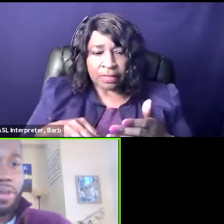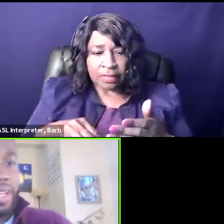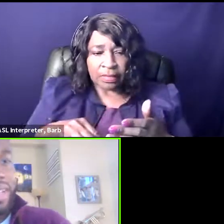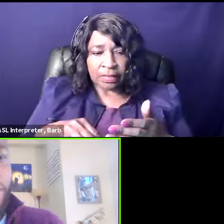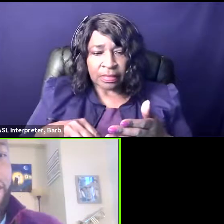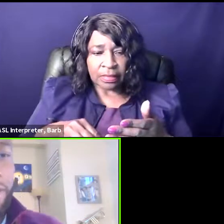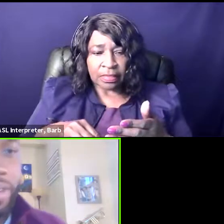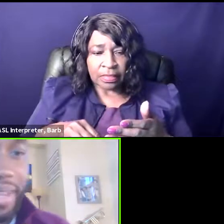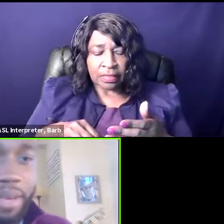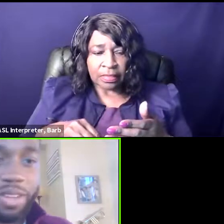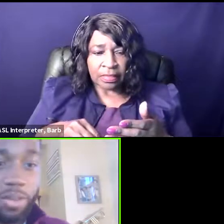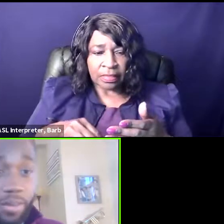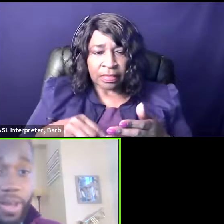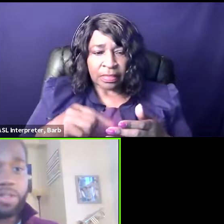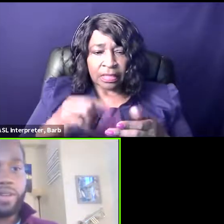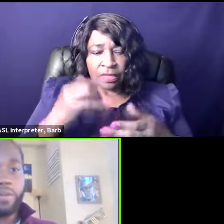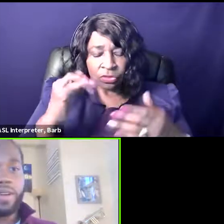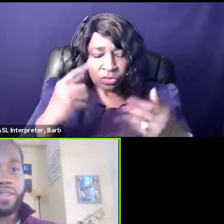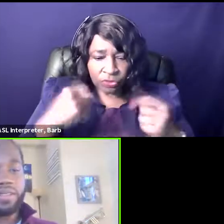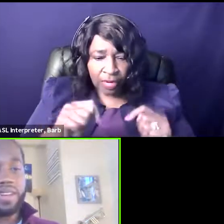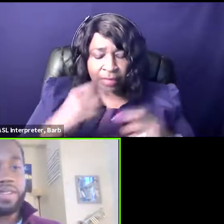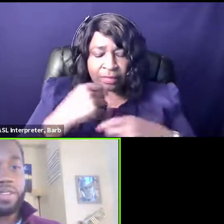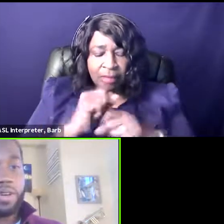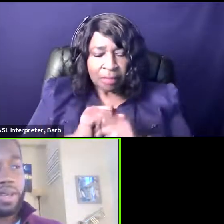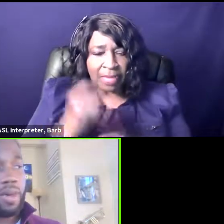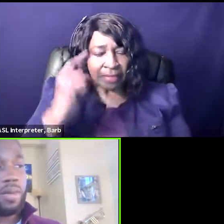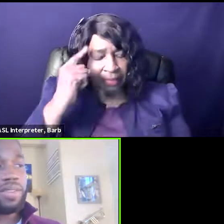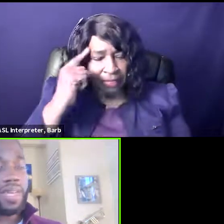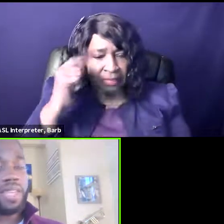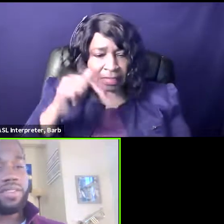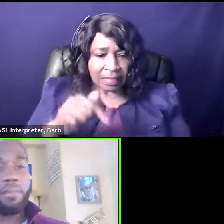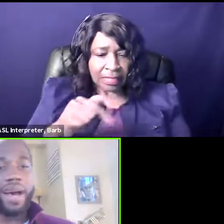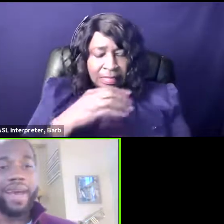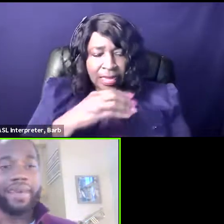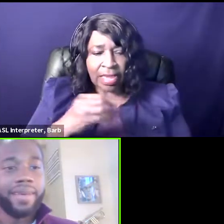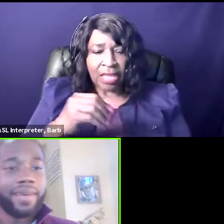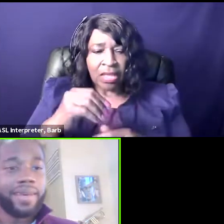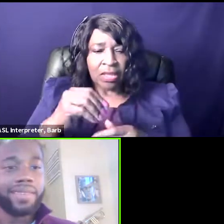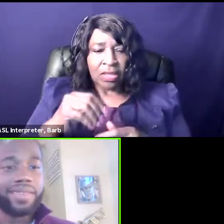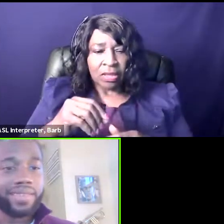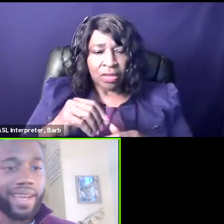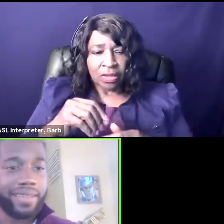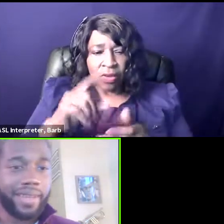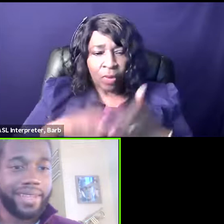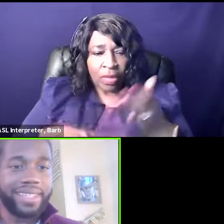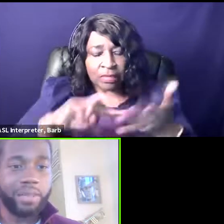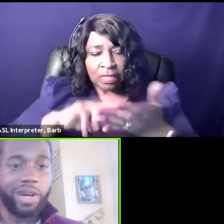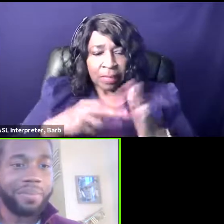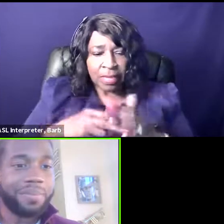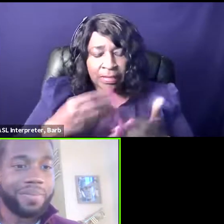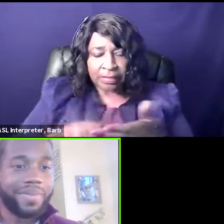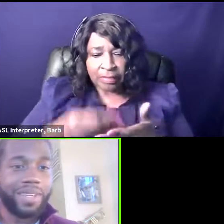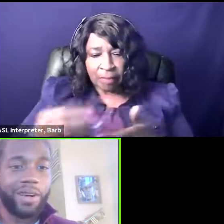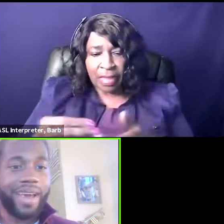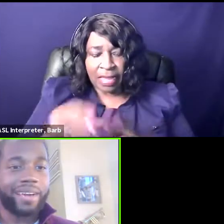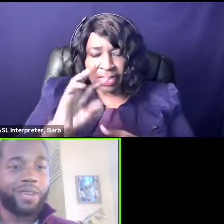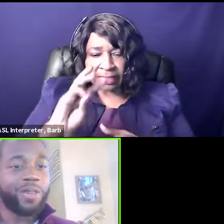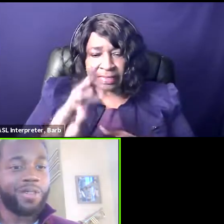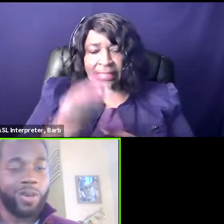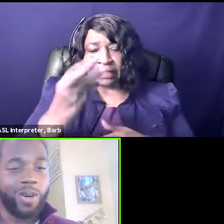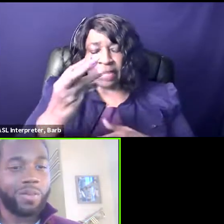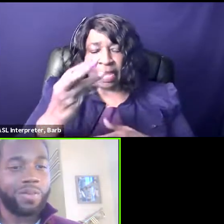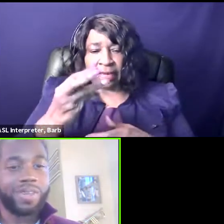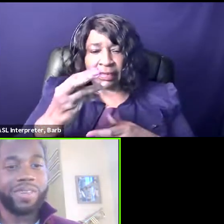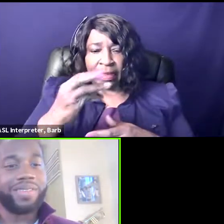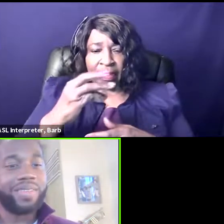away from, kind of like rational economic choice models, right, around this stuff, and talking about what does it mean to buy a $6 LED bulb, at a